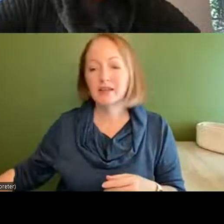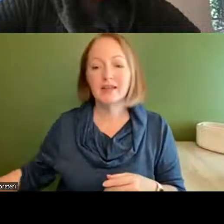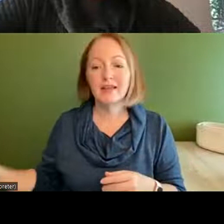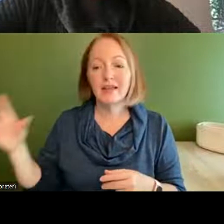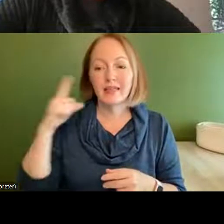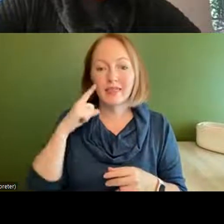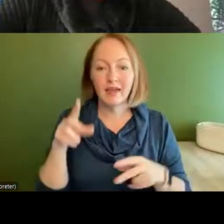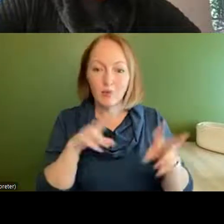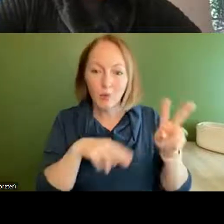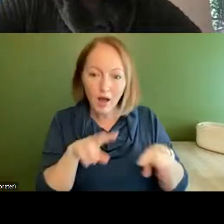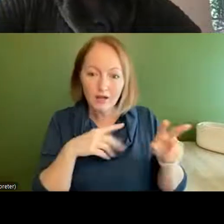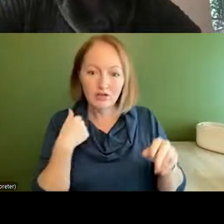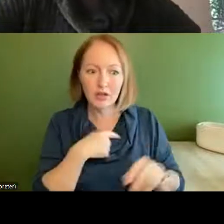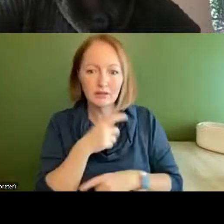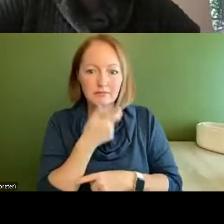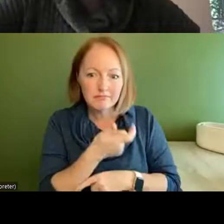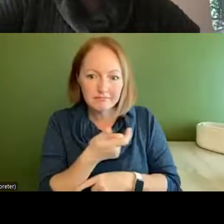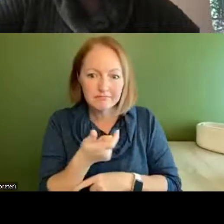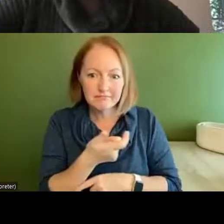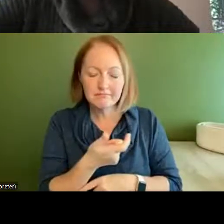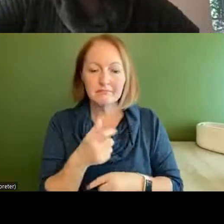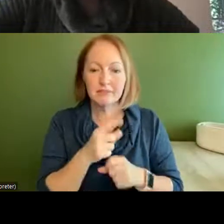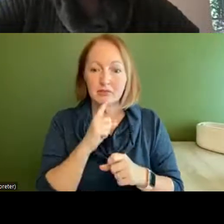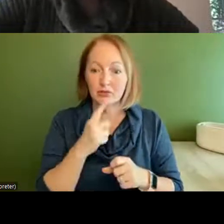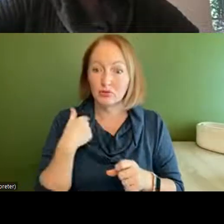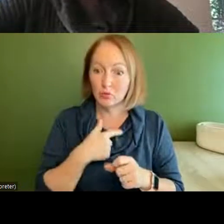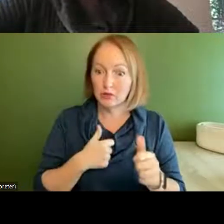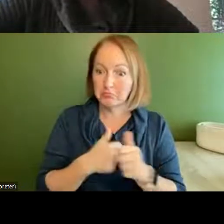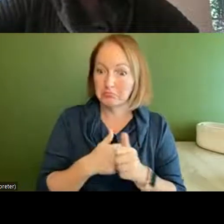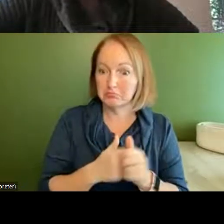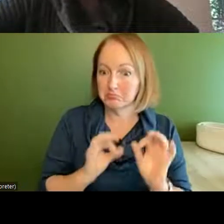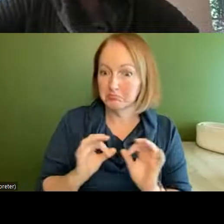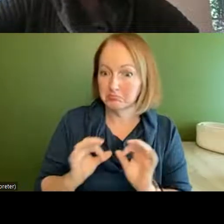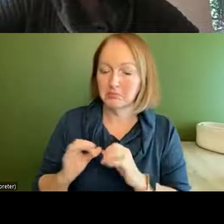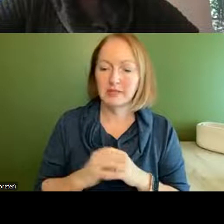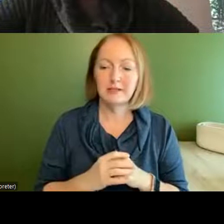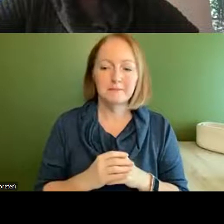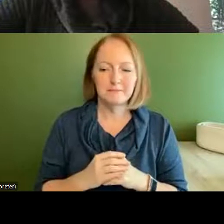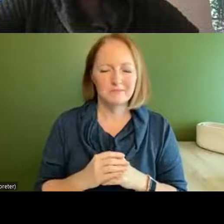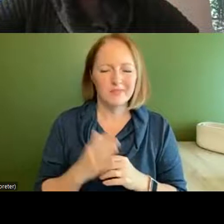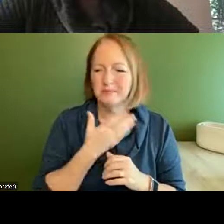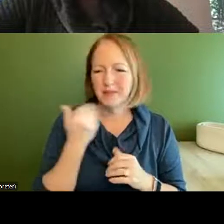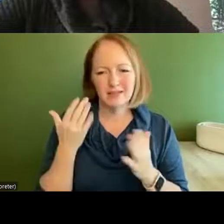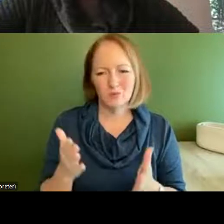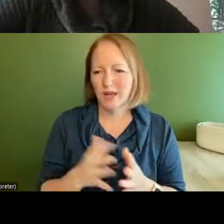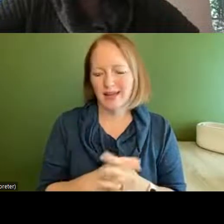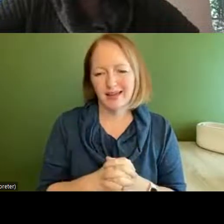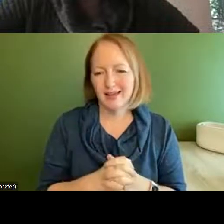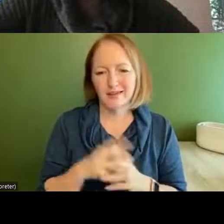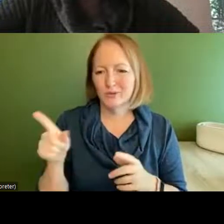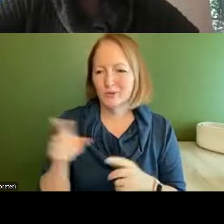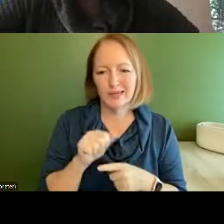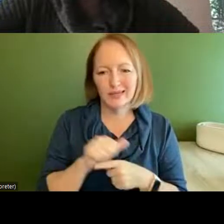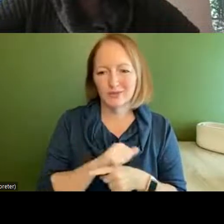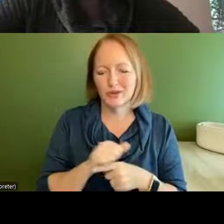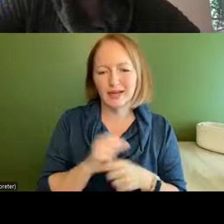us in action, make sure that we're up to speed, obviously. That is the best way that you're going to train a lot of